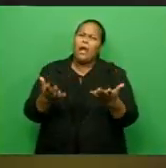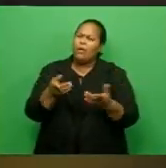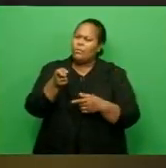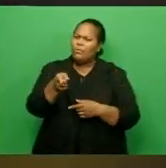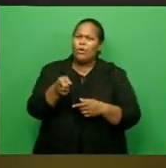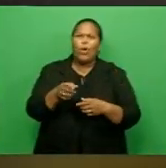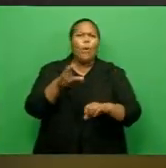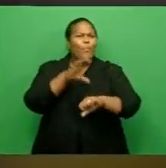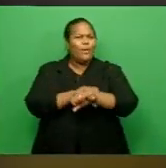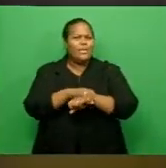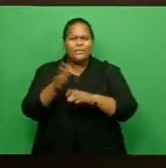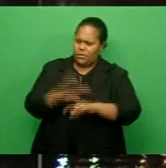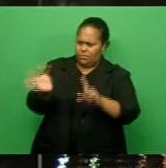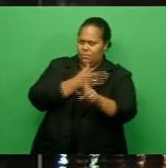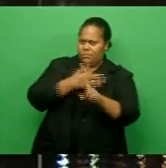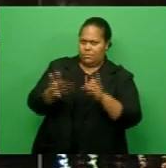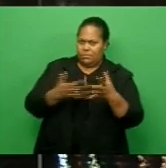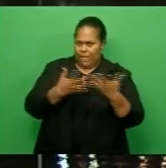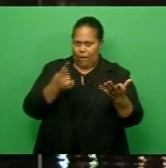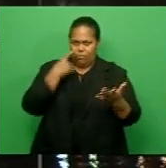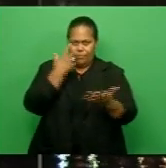of police assault.